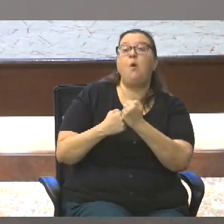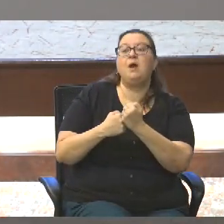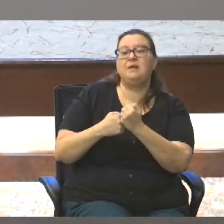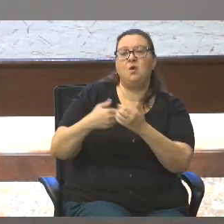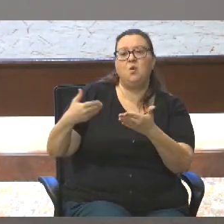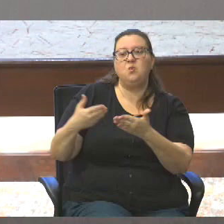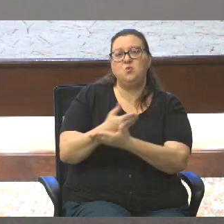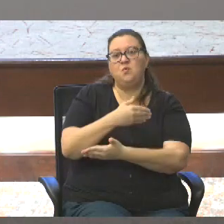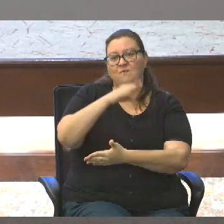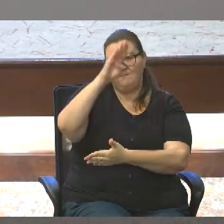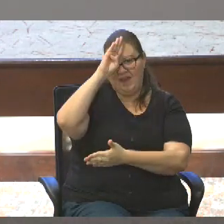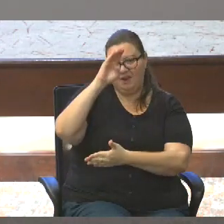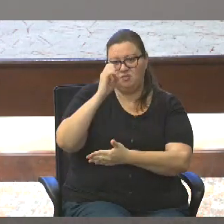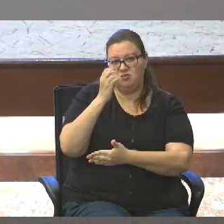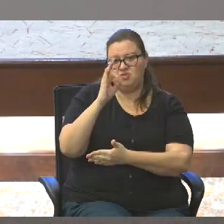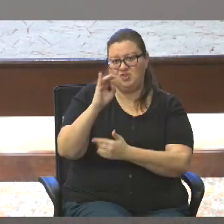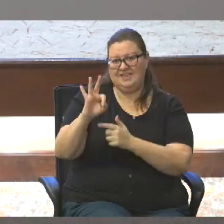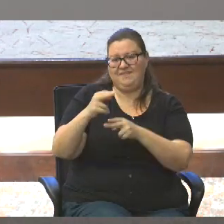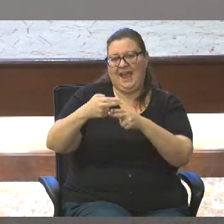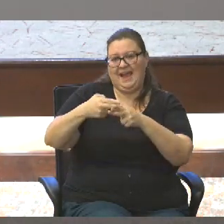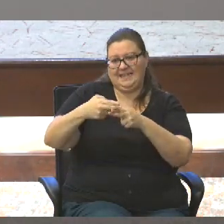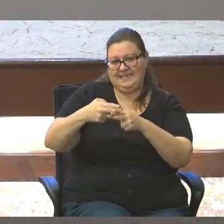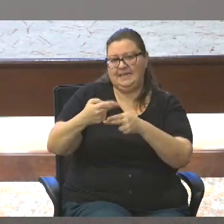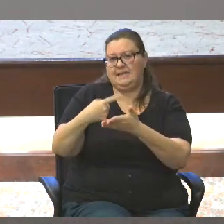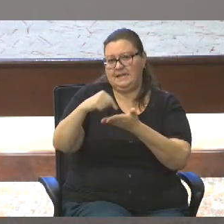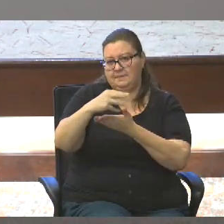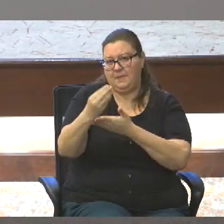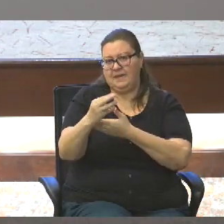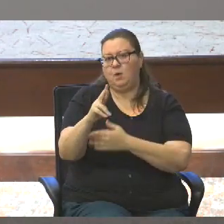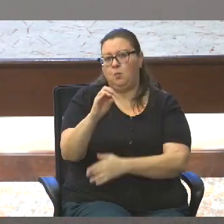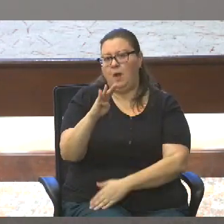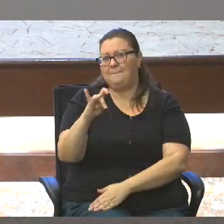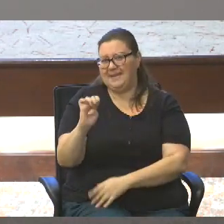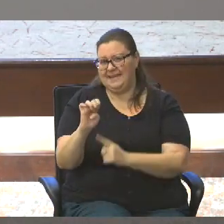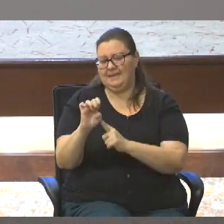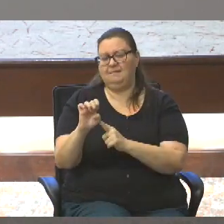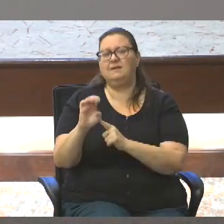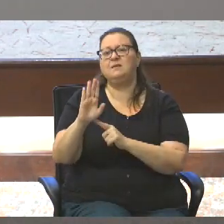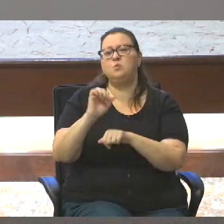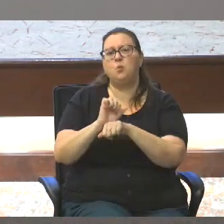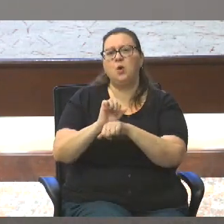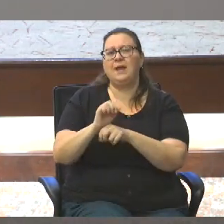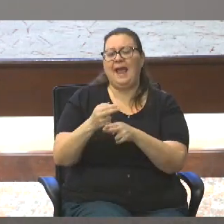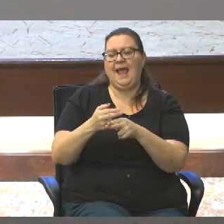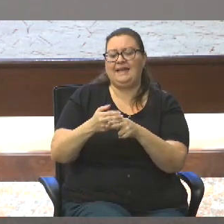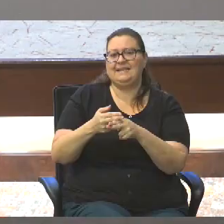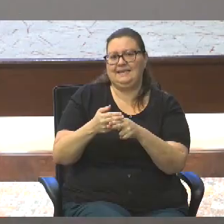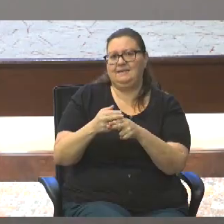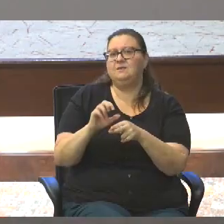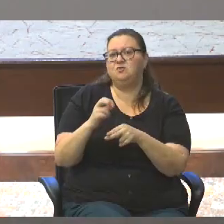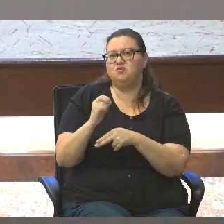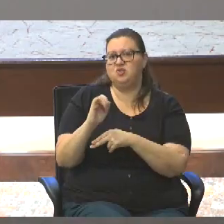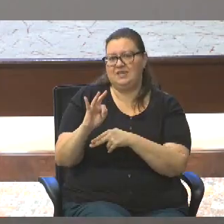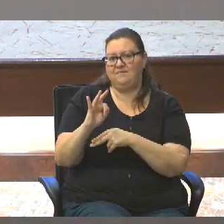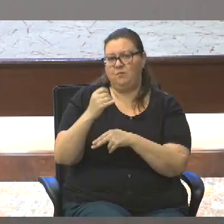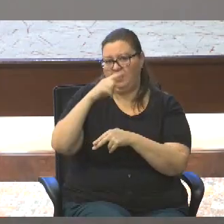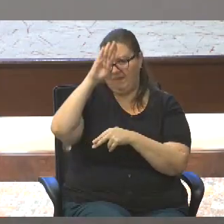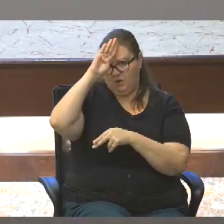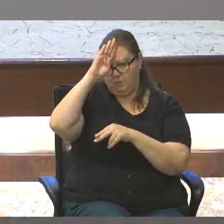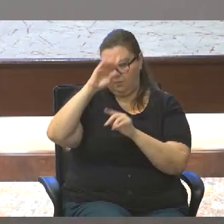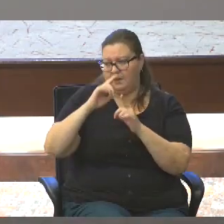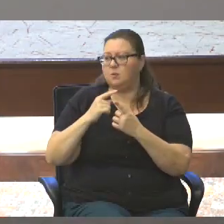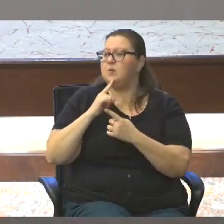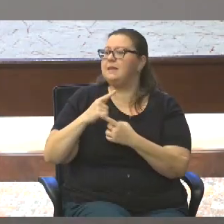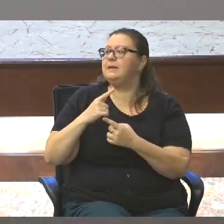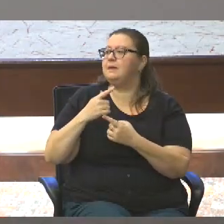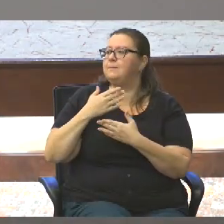chief next Monday. Excited about that, excited for Robbie's work as acting chief, and appreciate your commitment to this